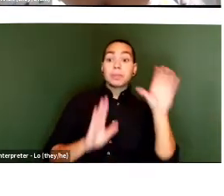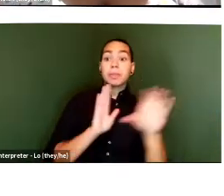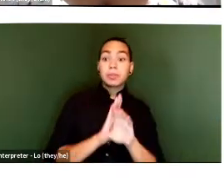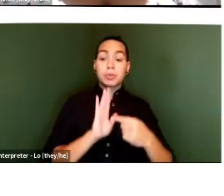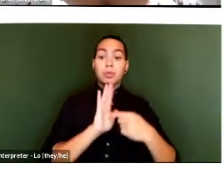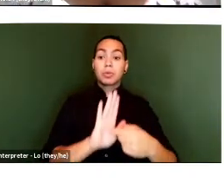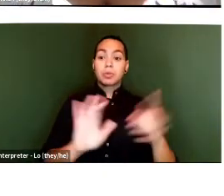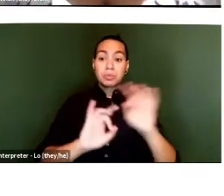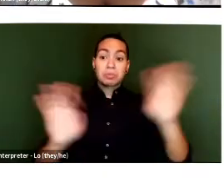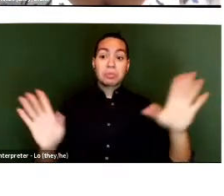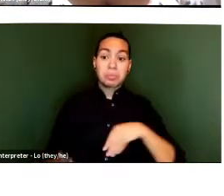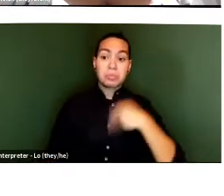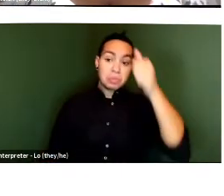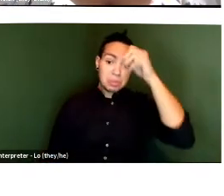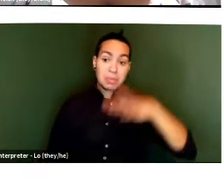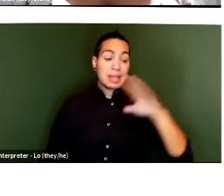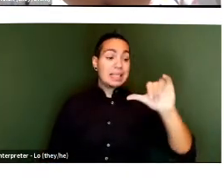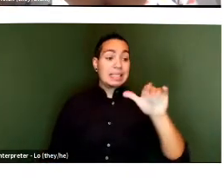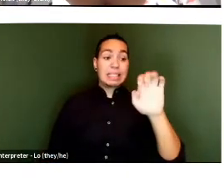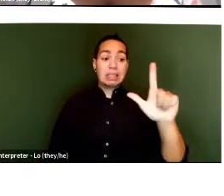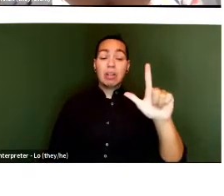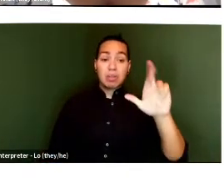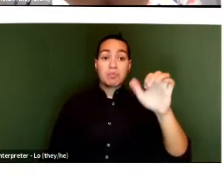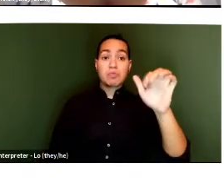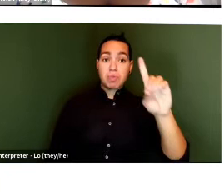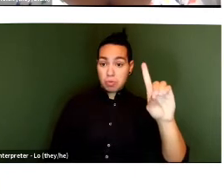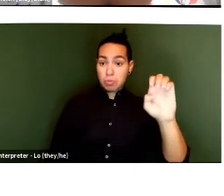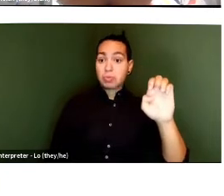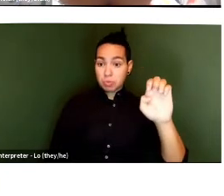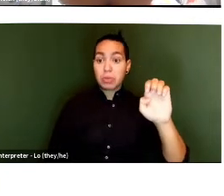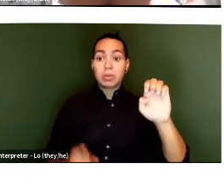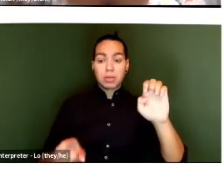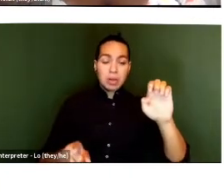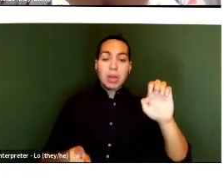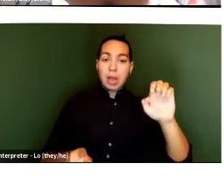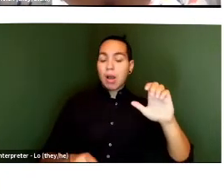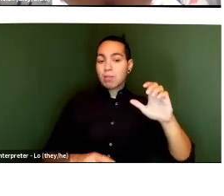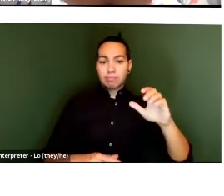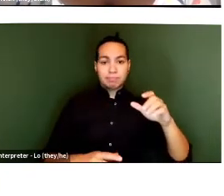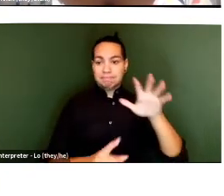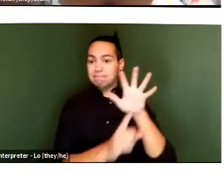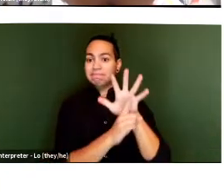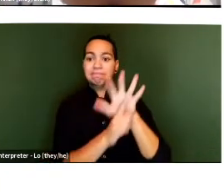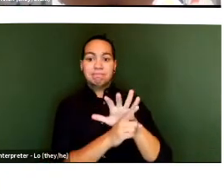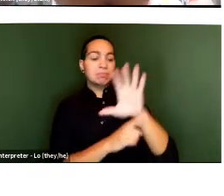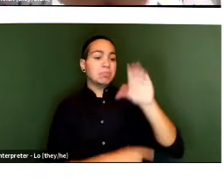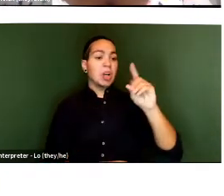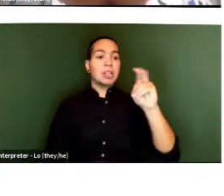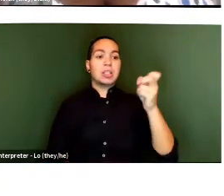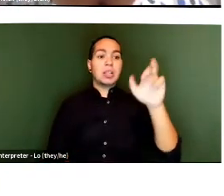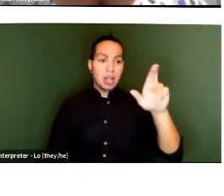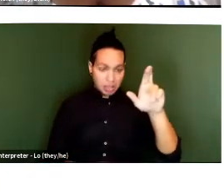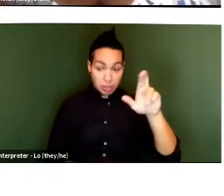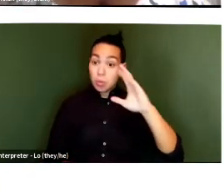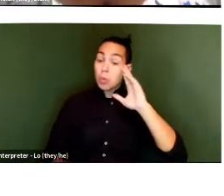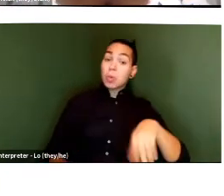man, Cecil Rhodes, a British colonizer who had a major presence in Southern Africa. You probably already know Zimbabwe was